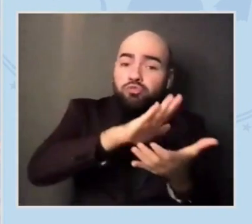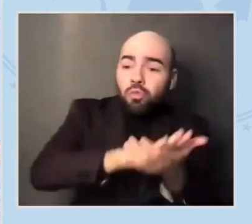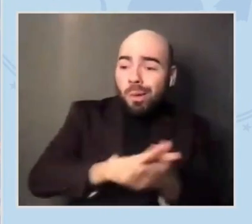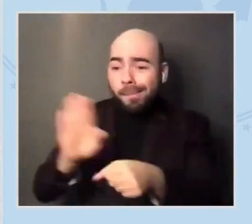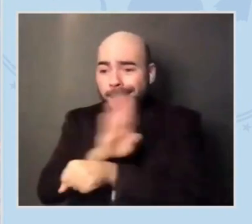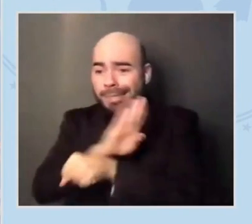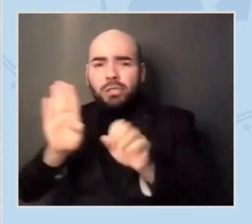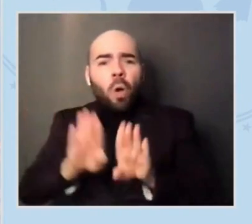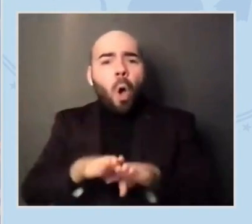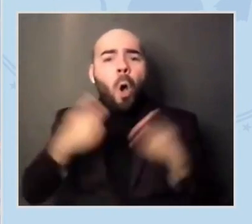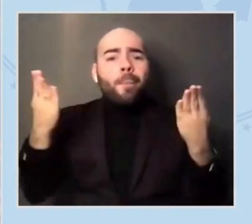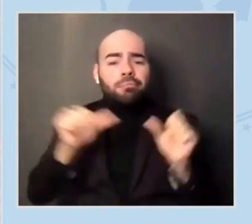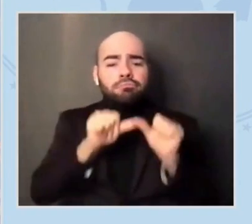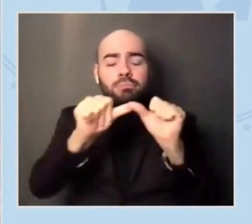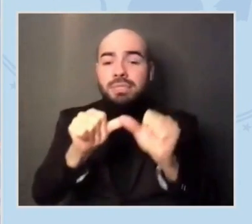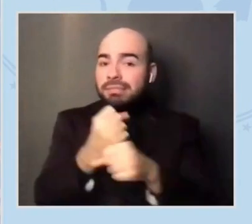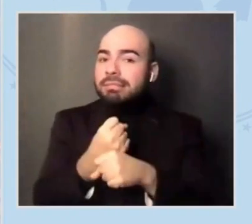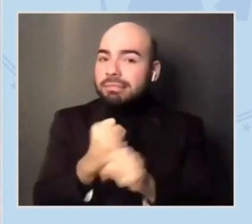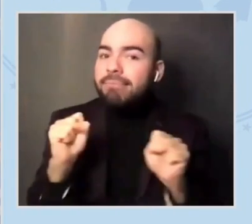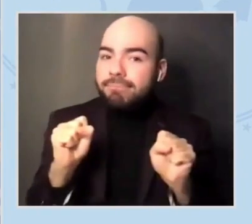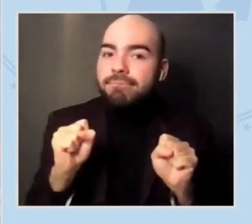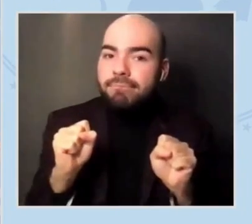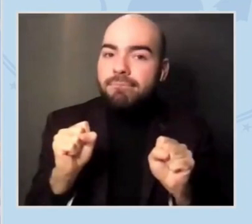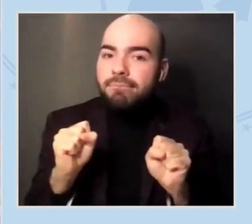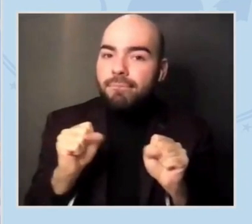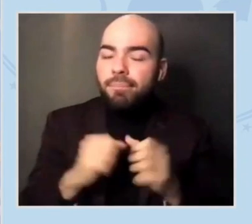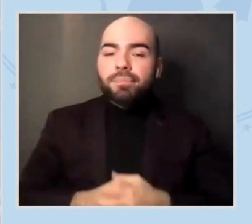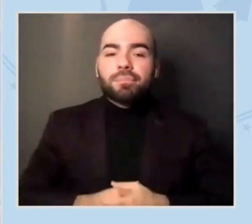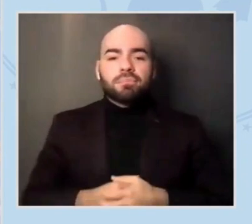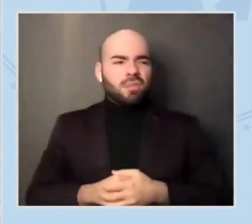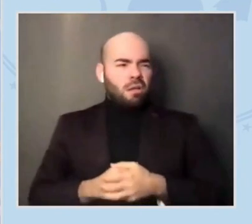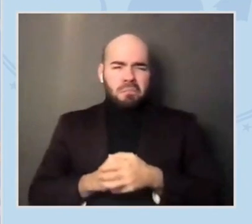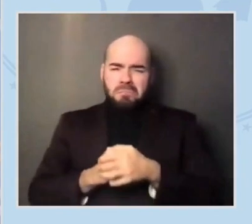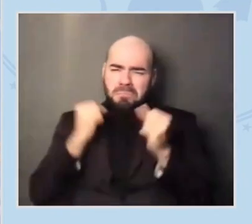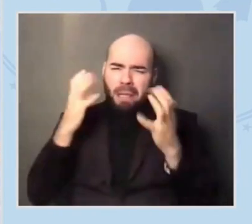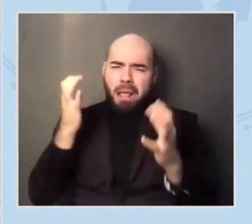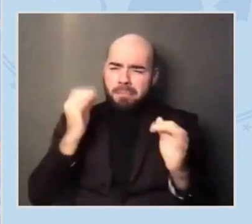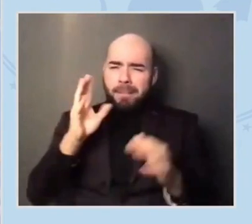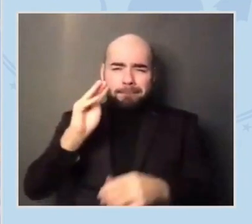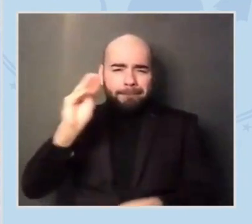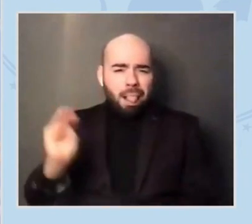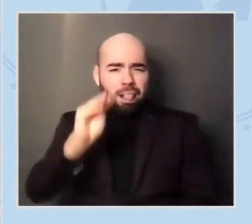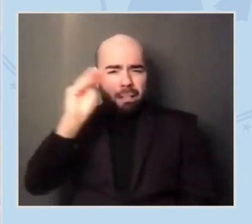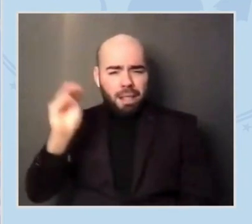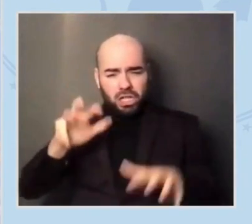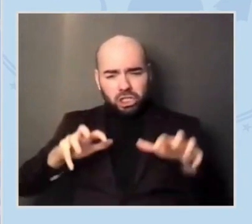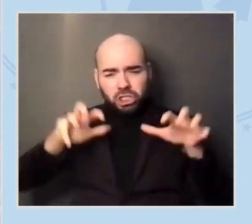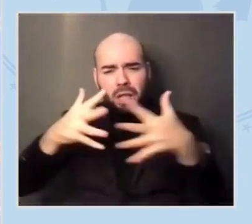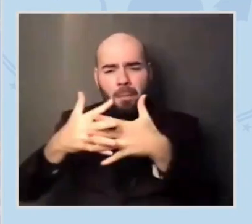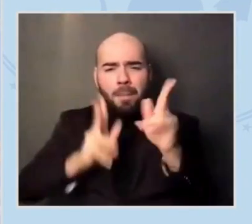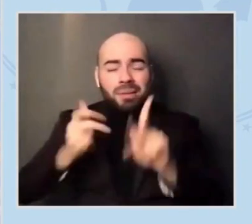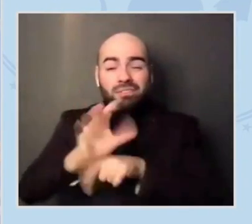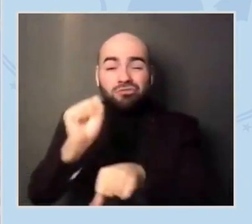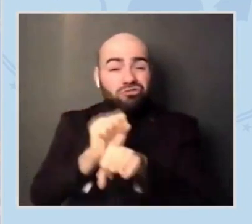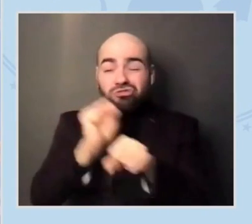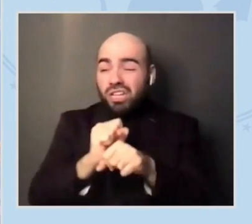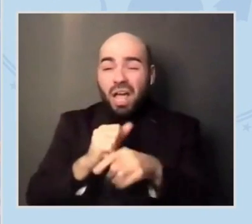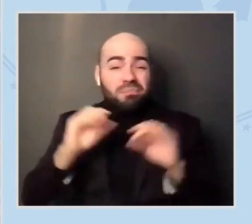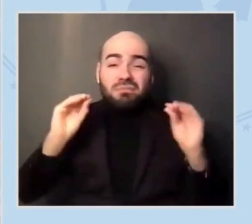of Americans who have lost their jobs or hours and have had to claim unemployment, we have to deliver them immediate